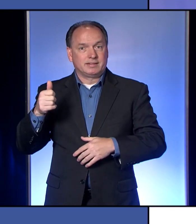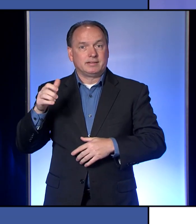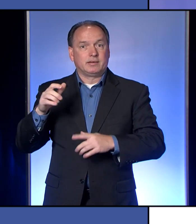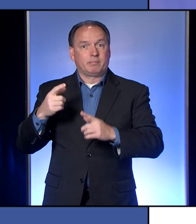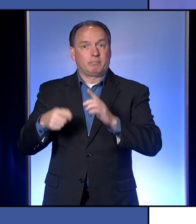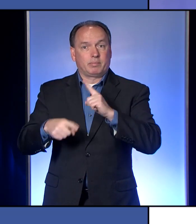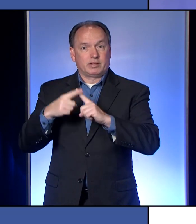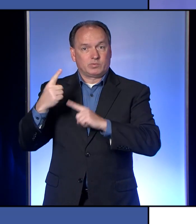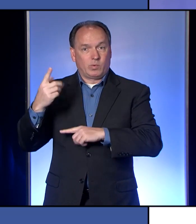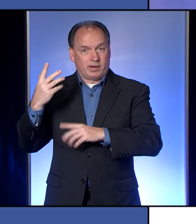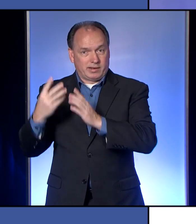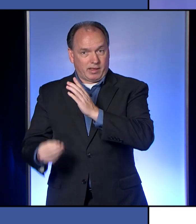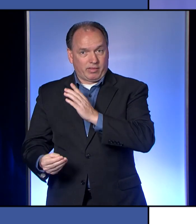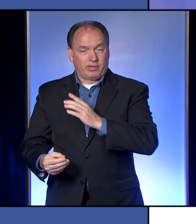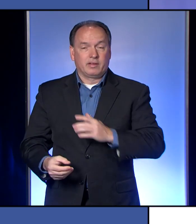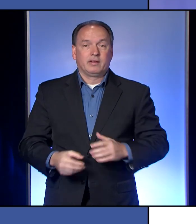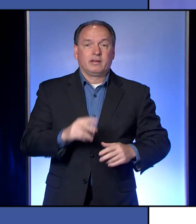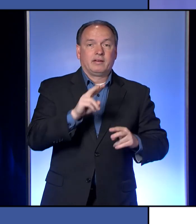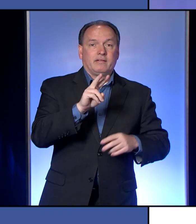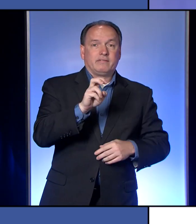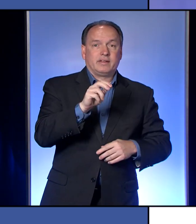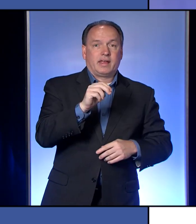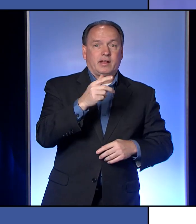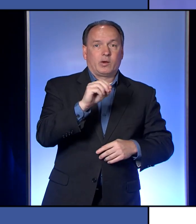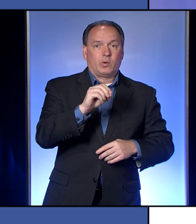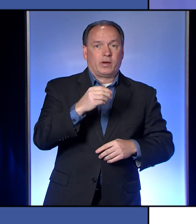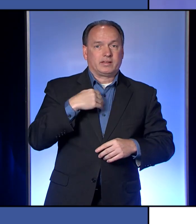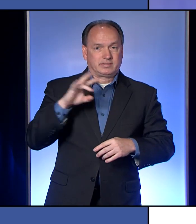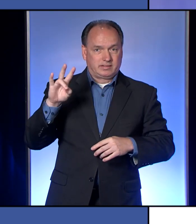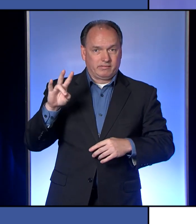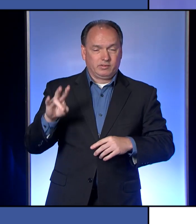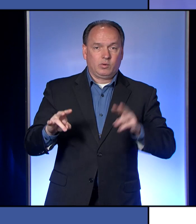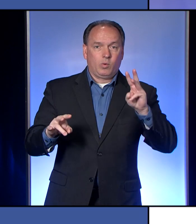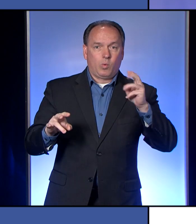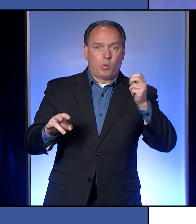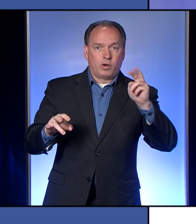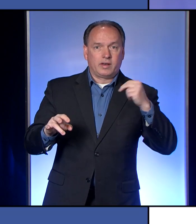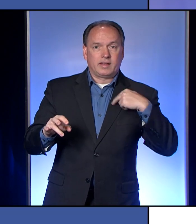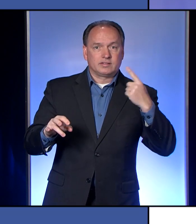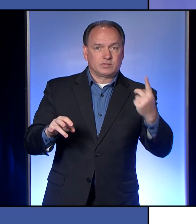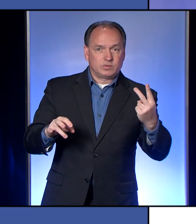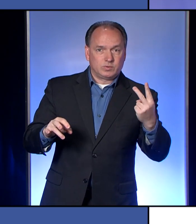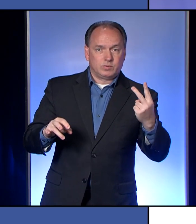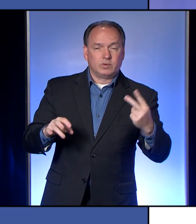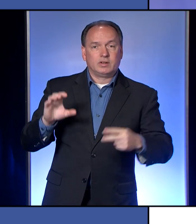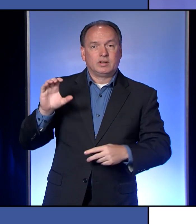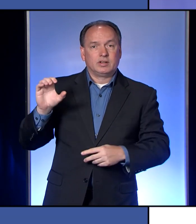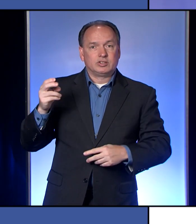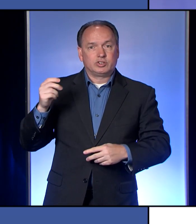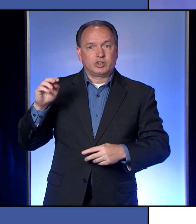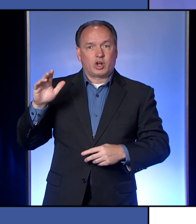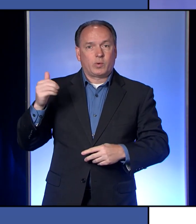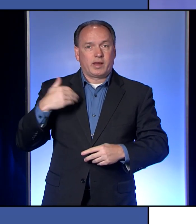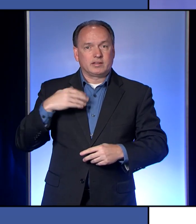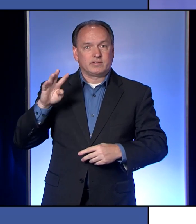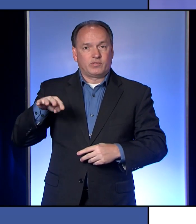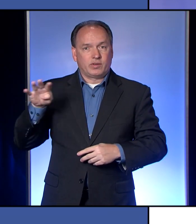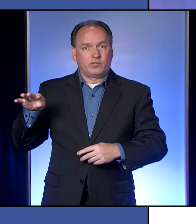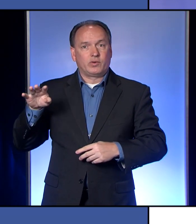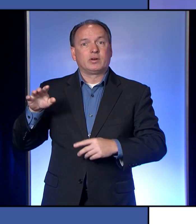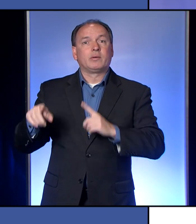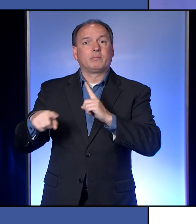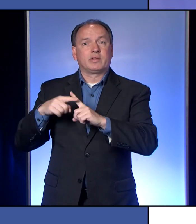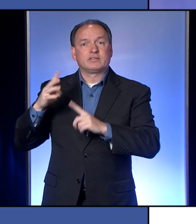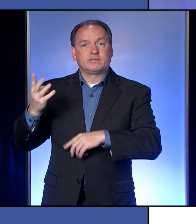death. Venango County has 7 cases. Warren County has 2 cases. Chautauqua County has 44 cases and